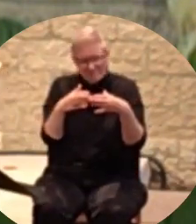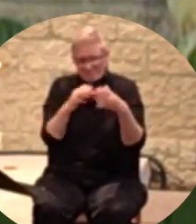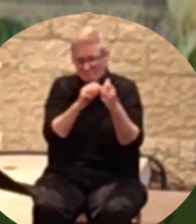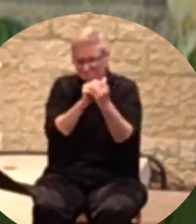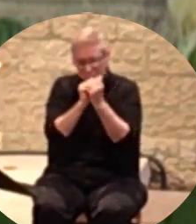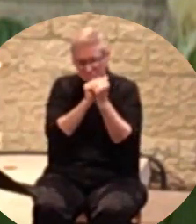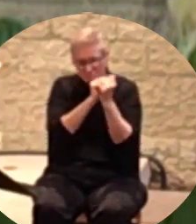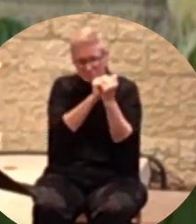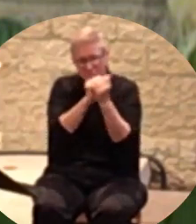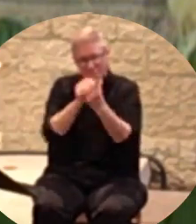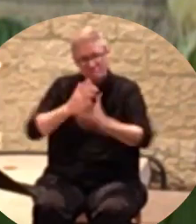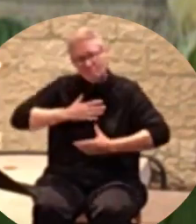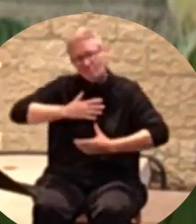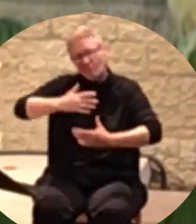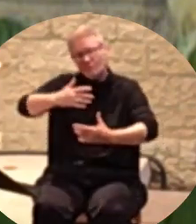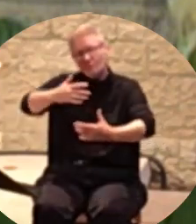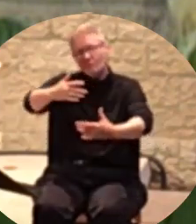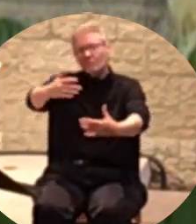We breathe.